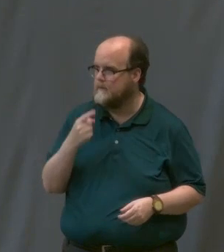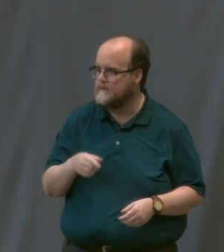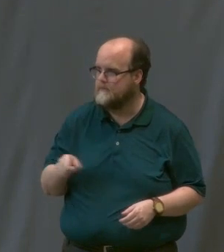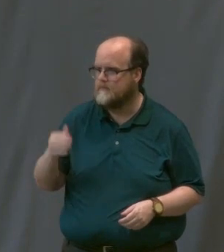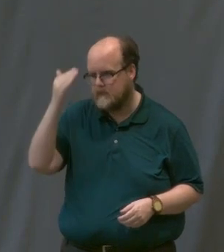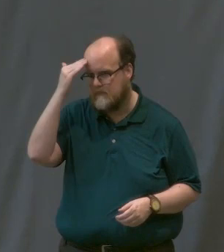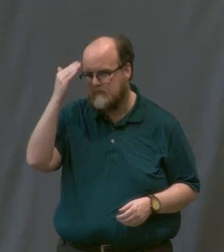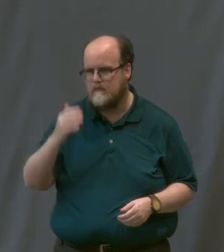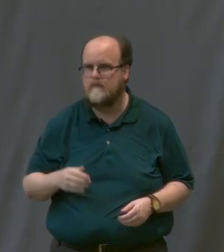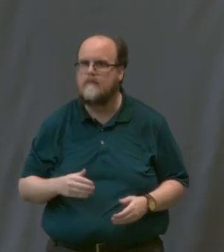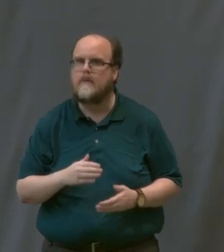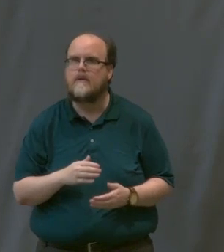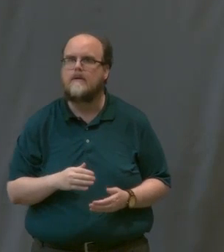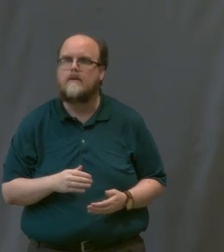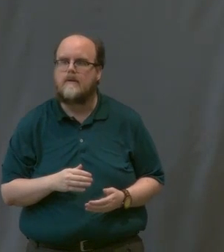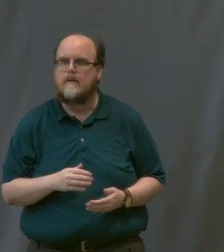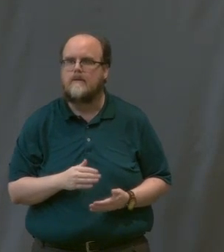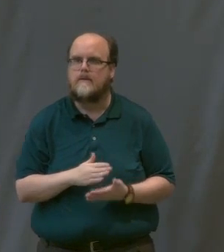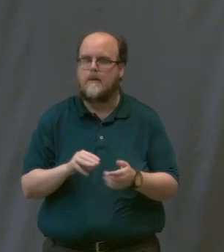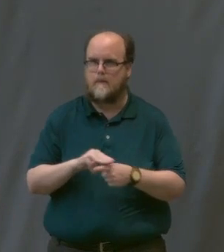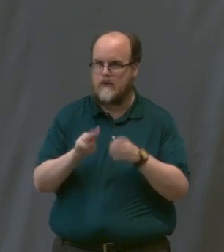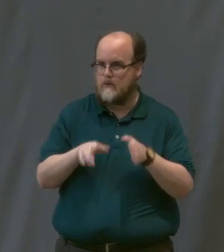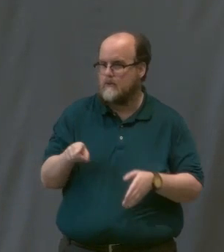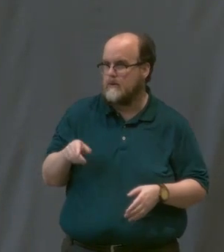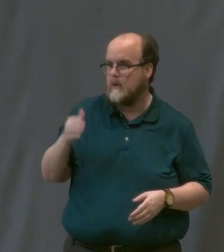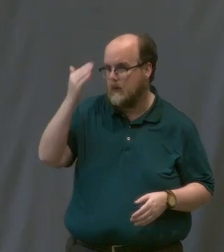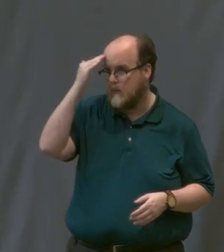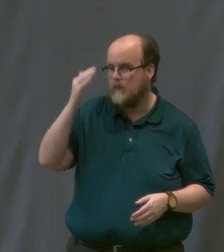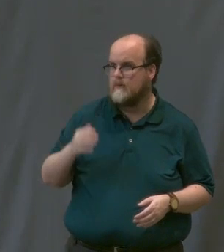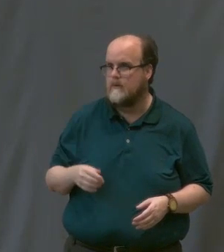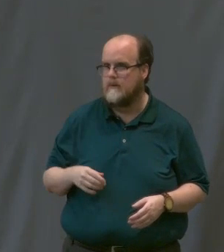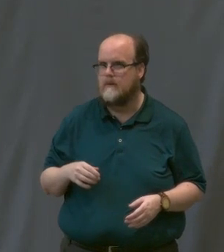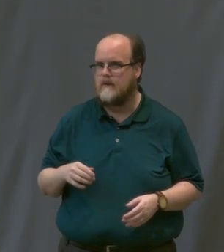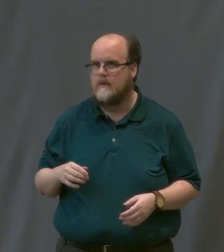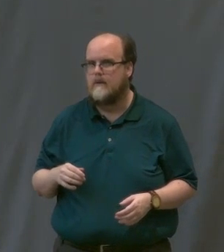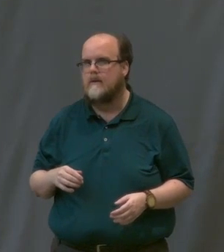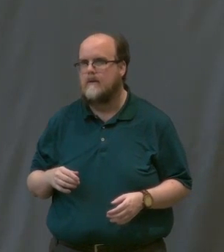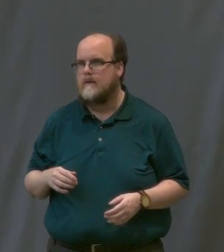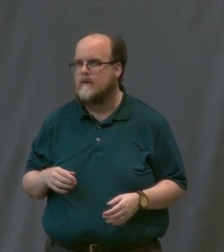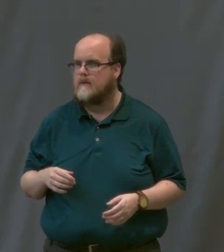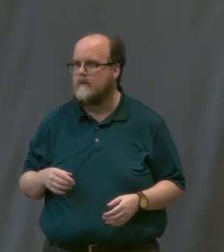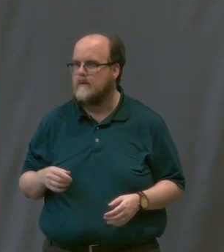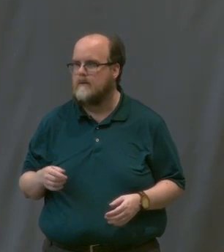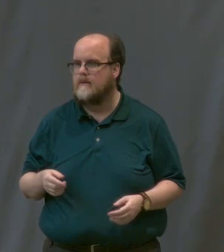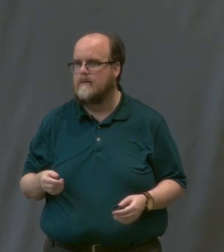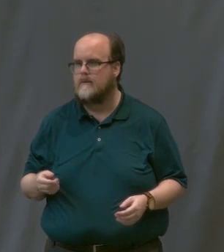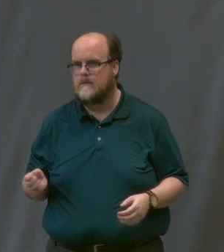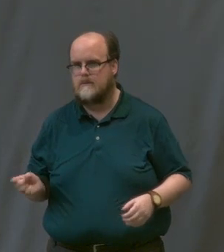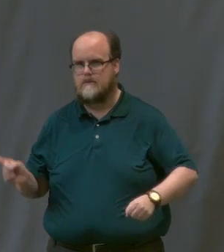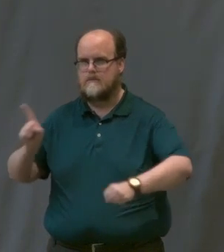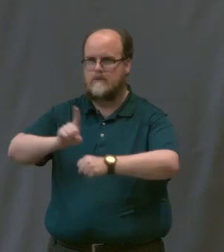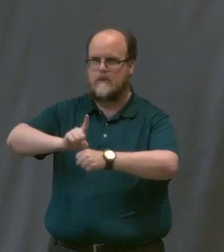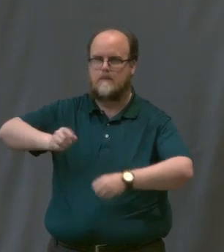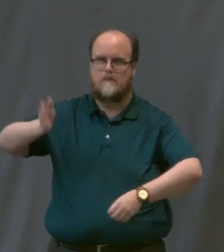he knows of some ministers that he knows that will come close to saying to